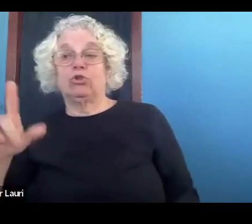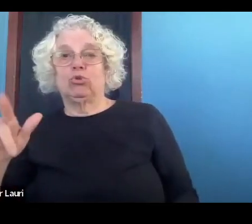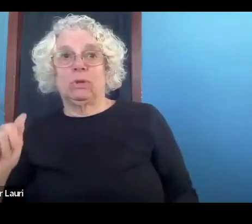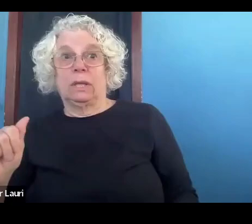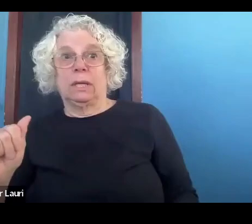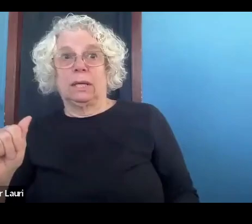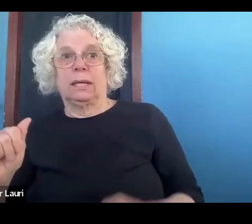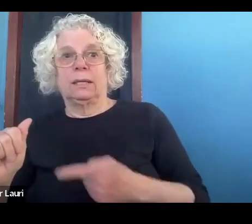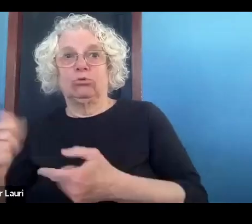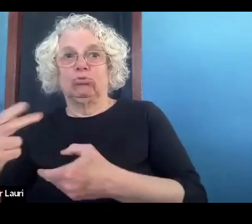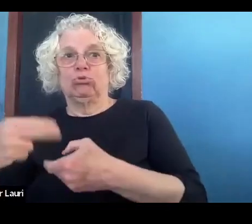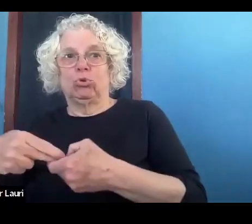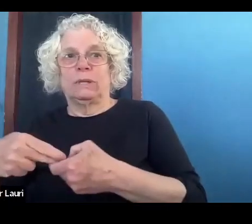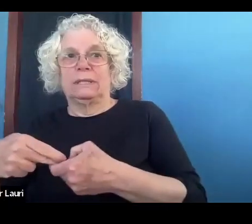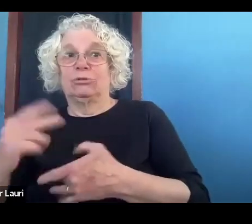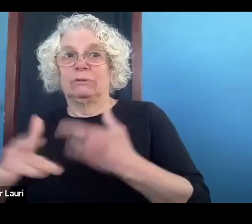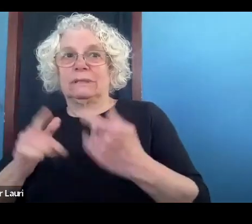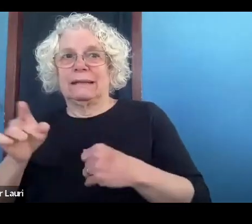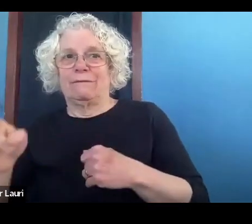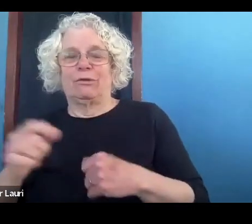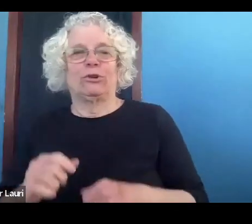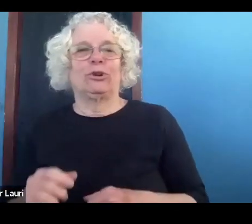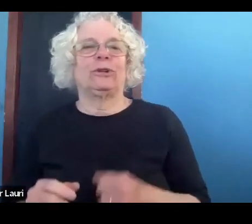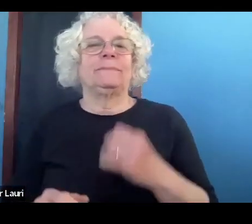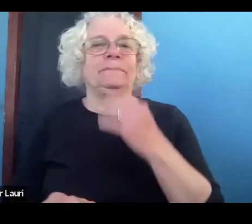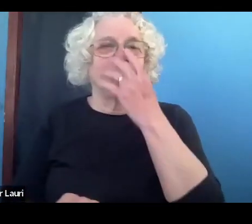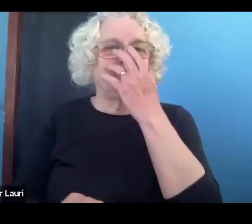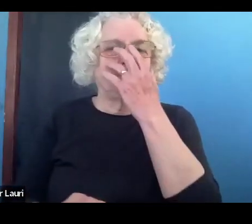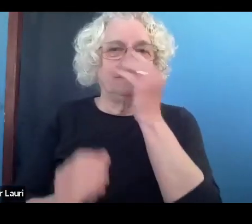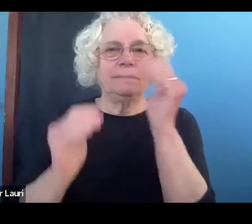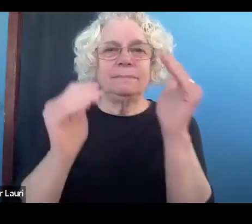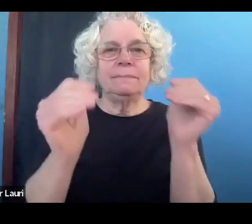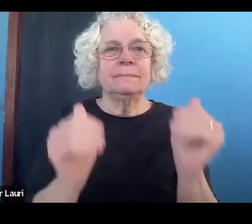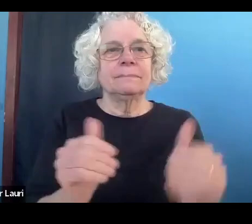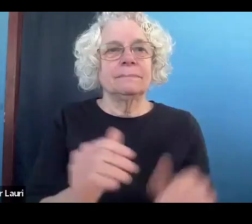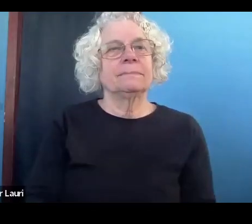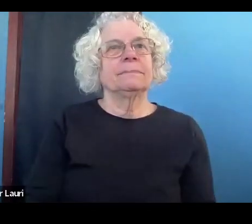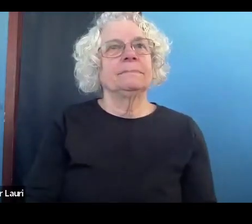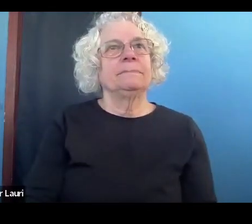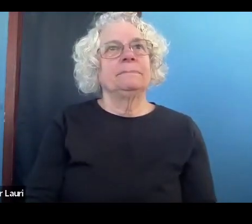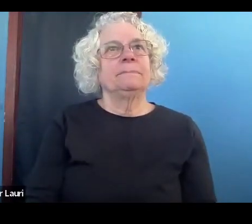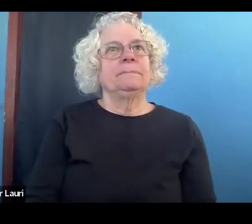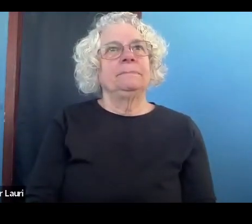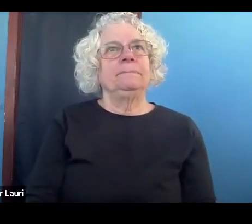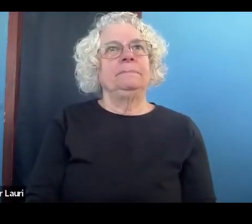her portion of the program as well. So we can go on to the next slide.